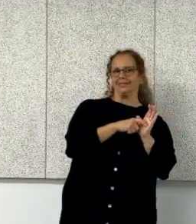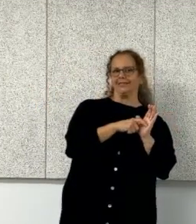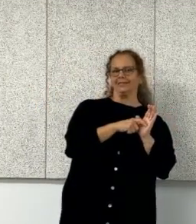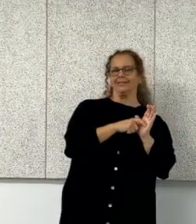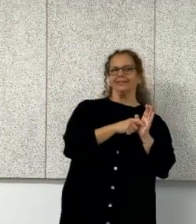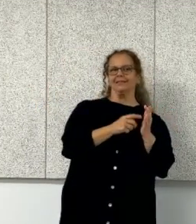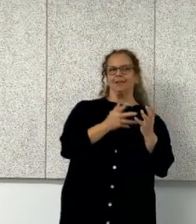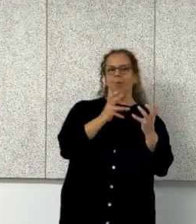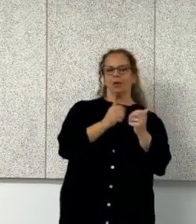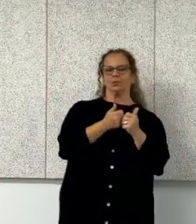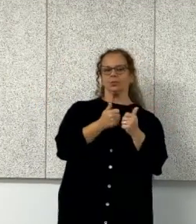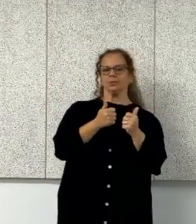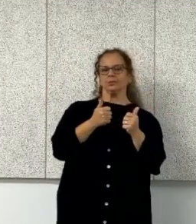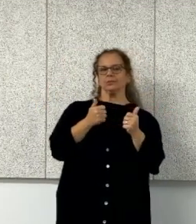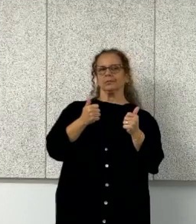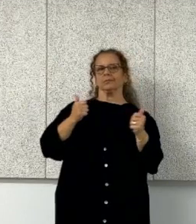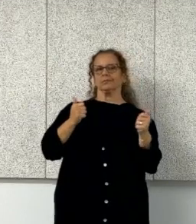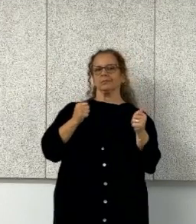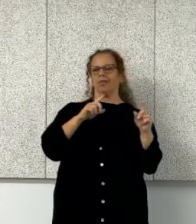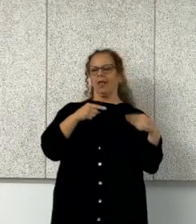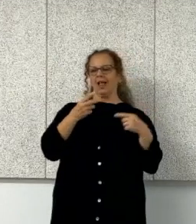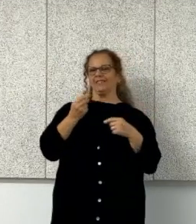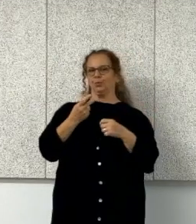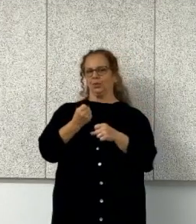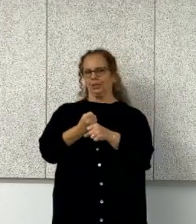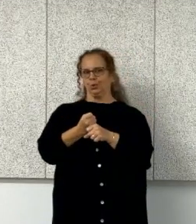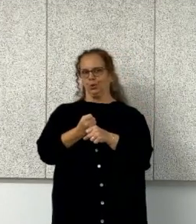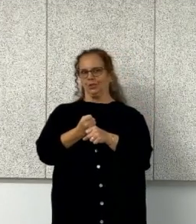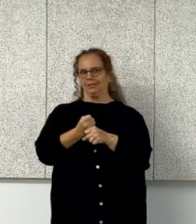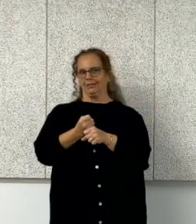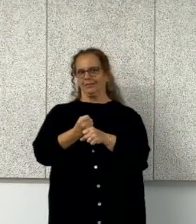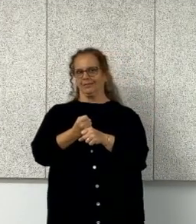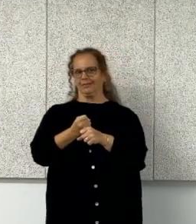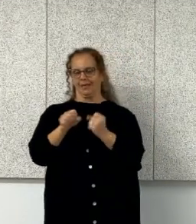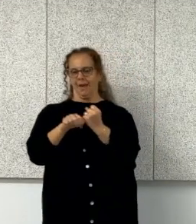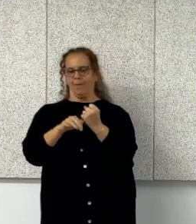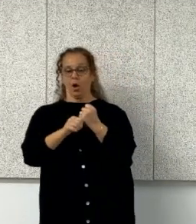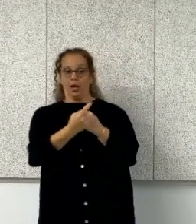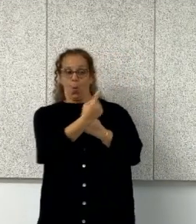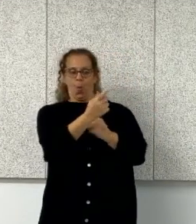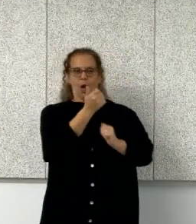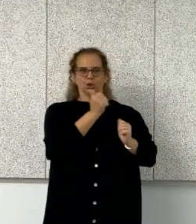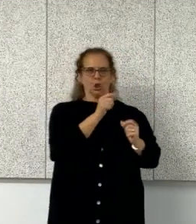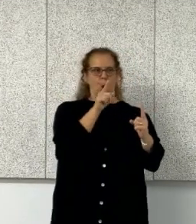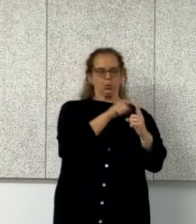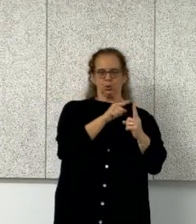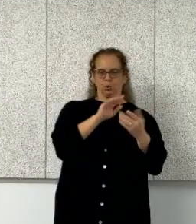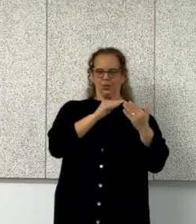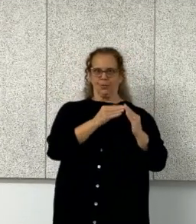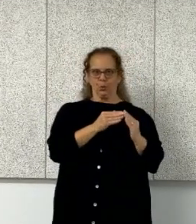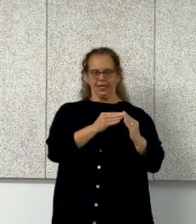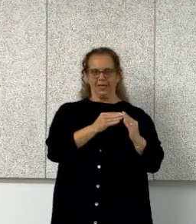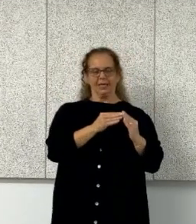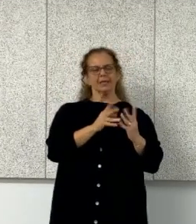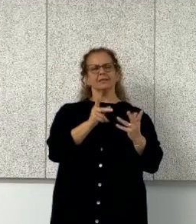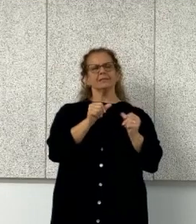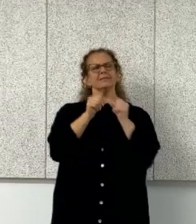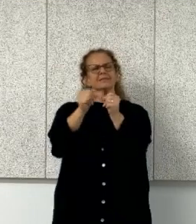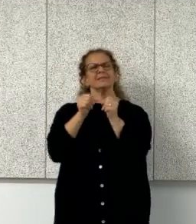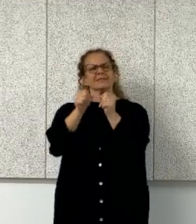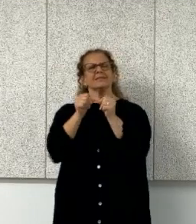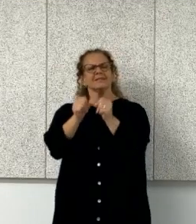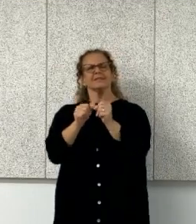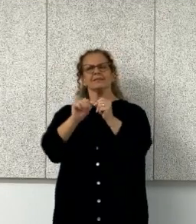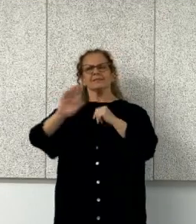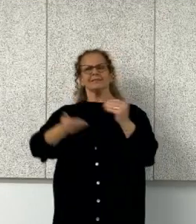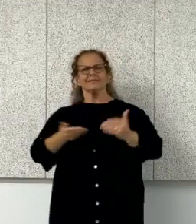from in the last, you know, few years, certainly. I mean, a consistent invitation to communities, to whether it be, you